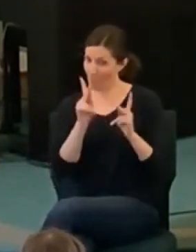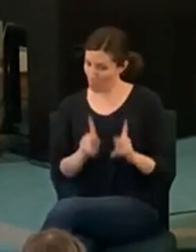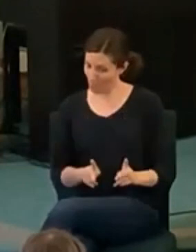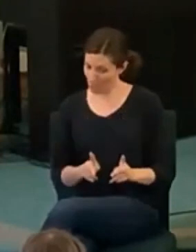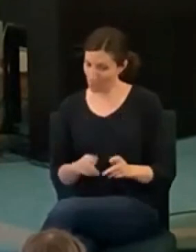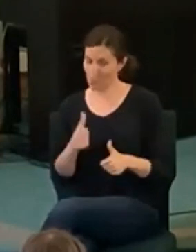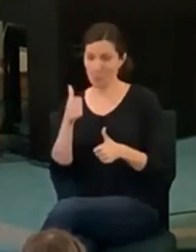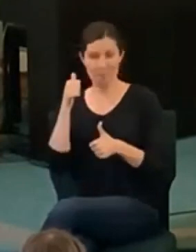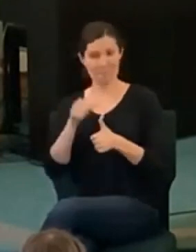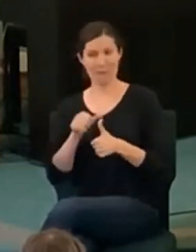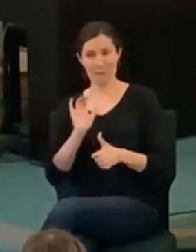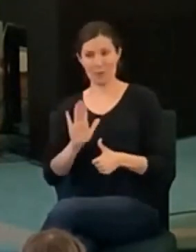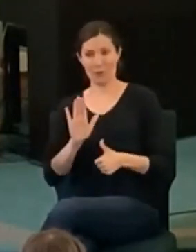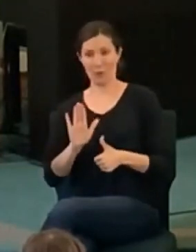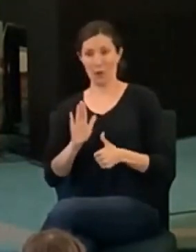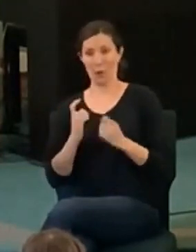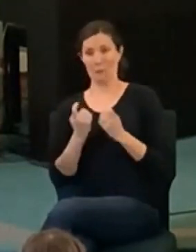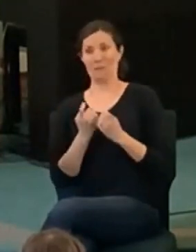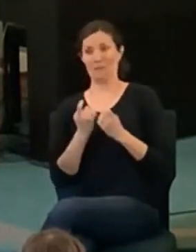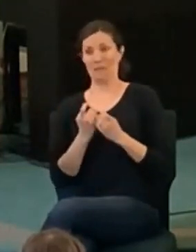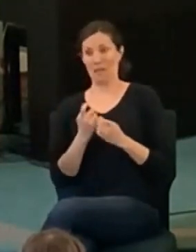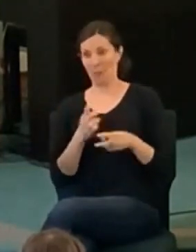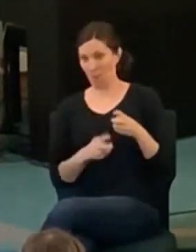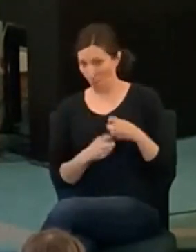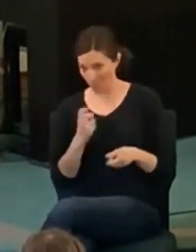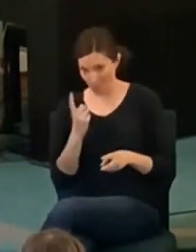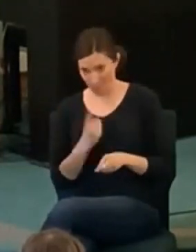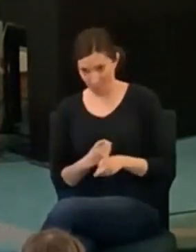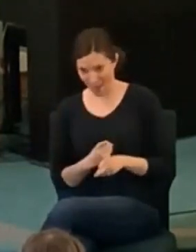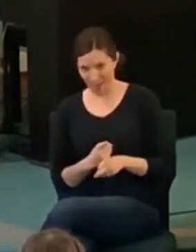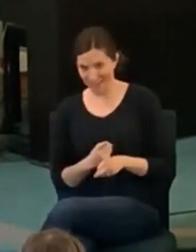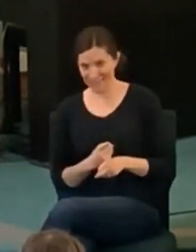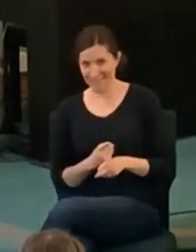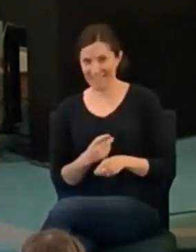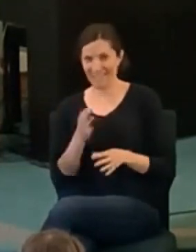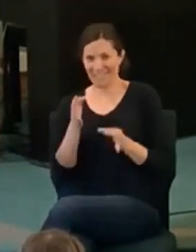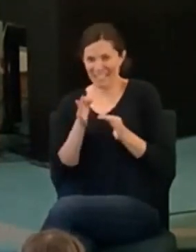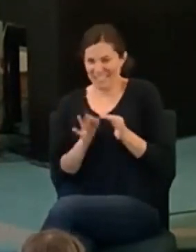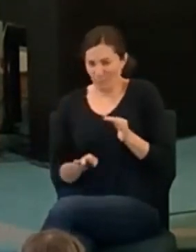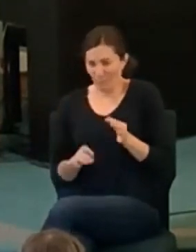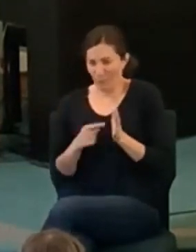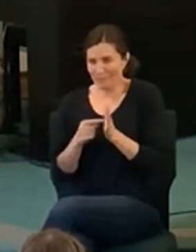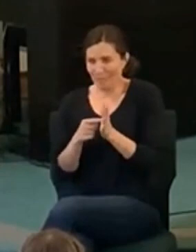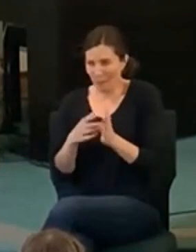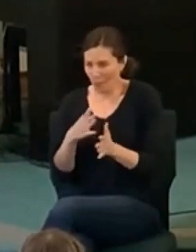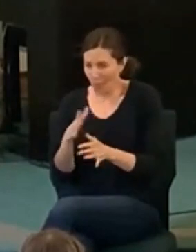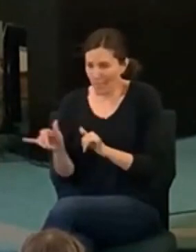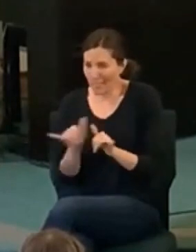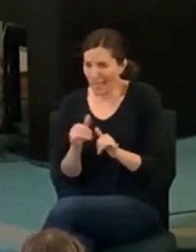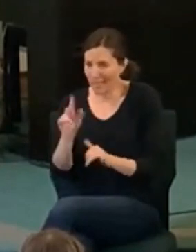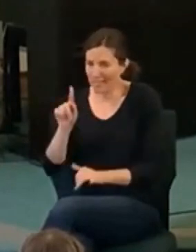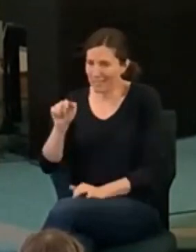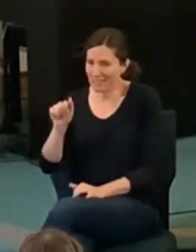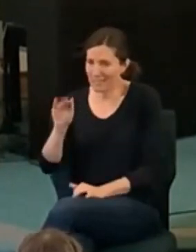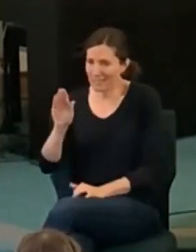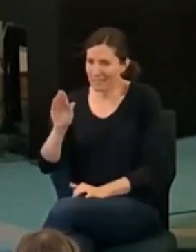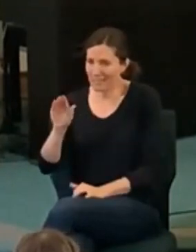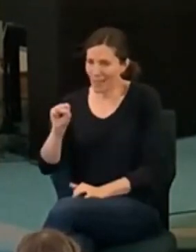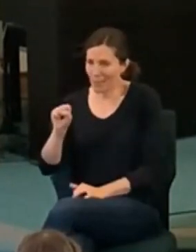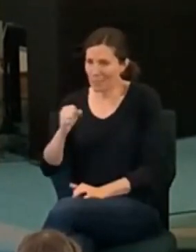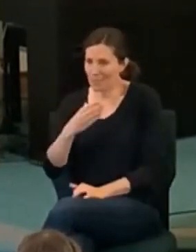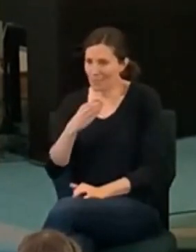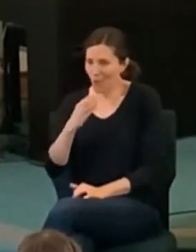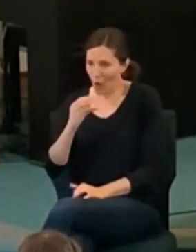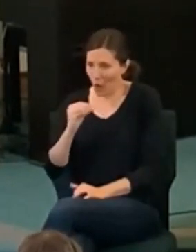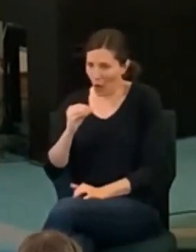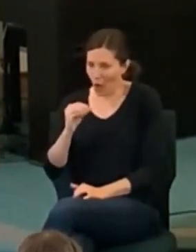My tags were expired. And I said, oh man, they're in my glove compartment. I just haven't put them on. And for years, this